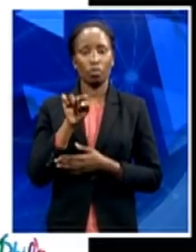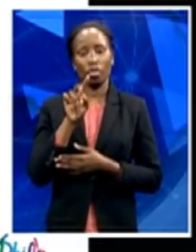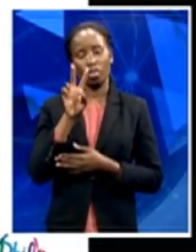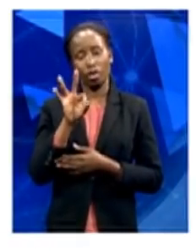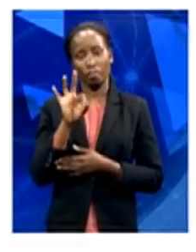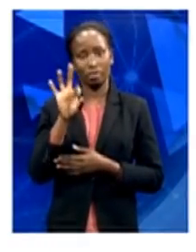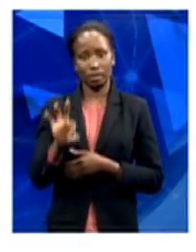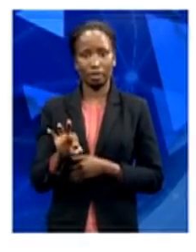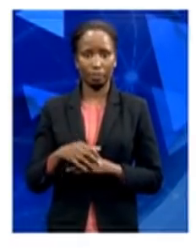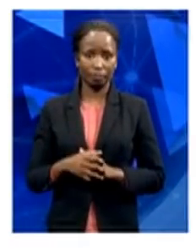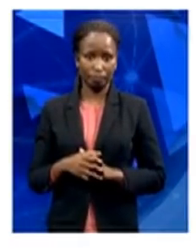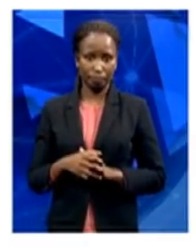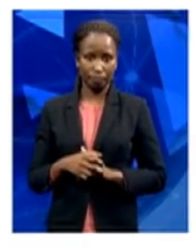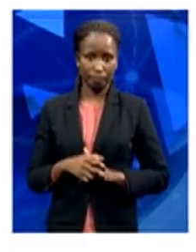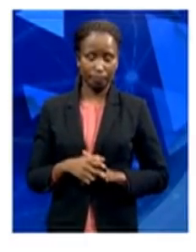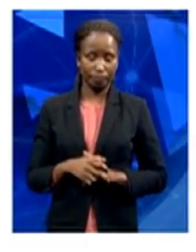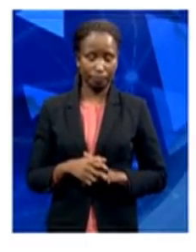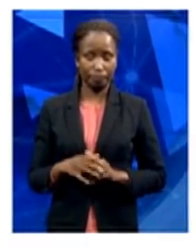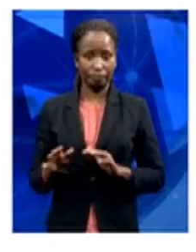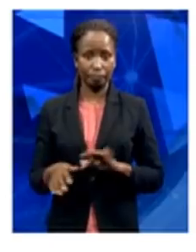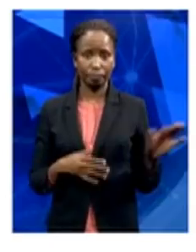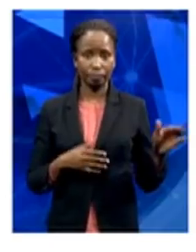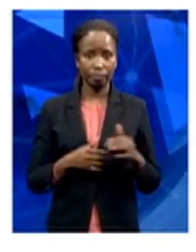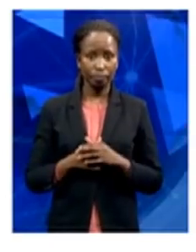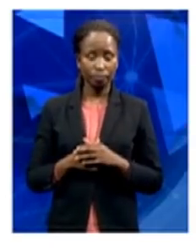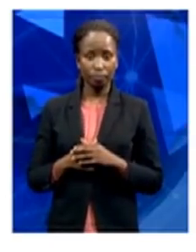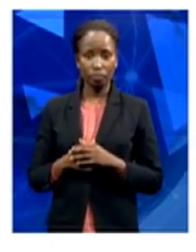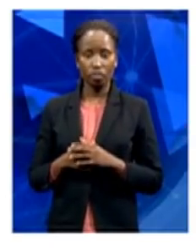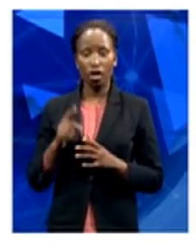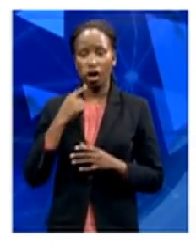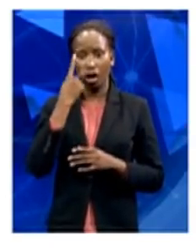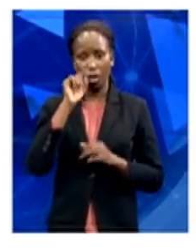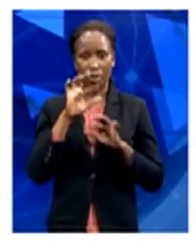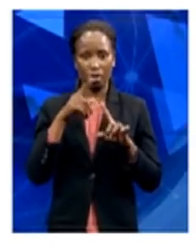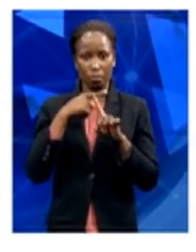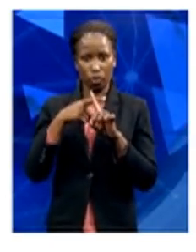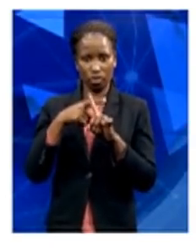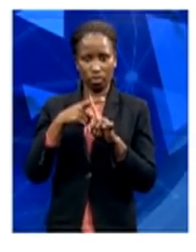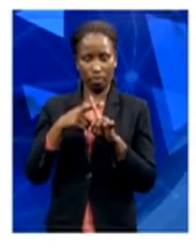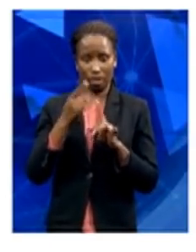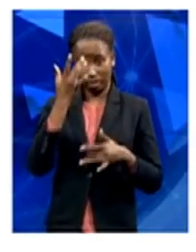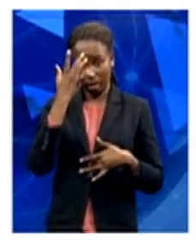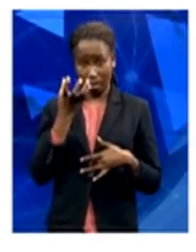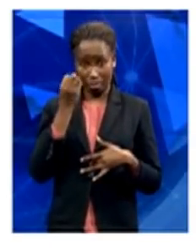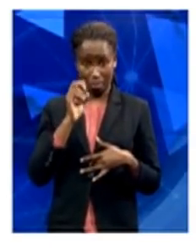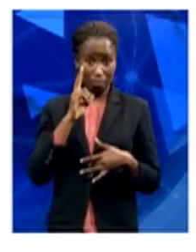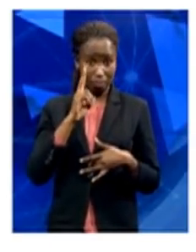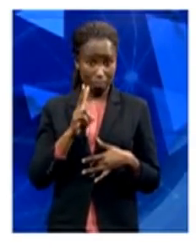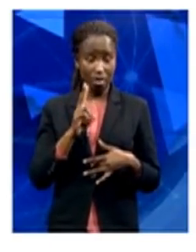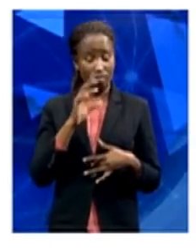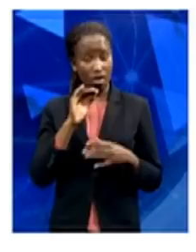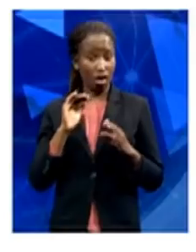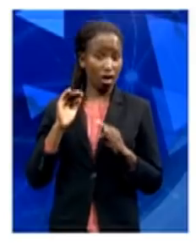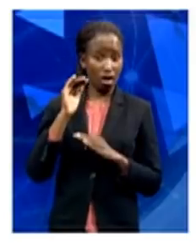If you look at this positivity percentage, we can see that it's higher in Gauteng, which is now